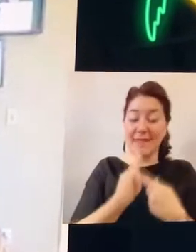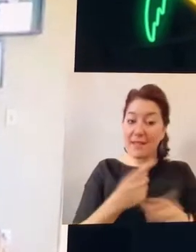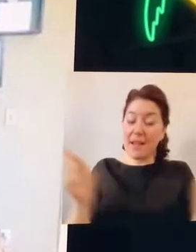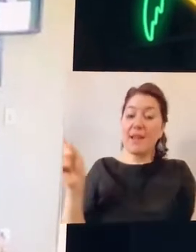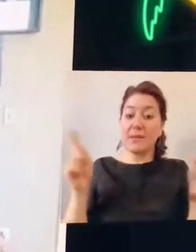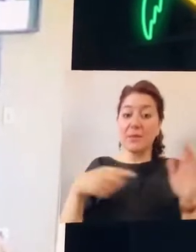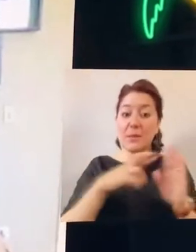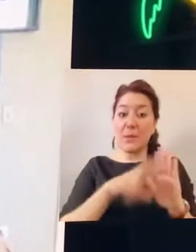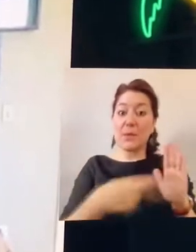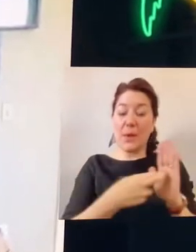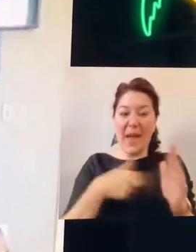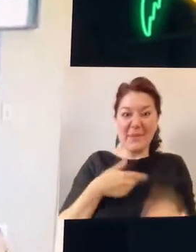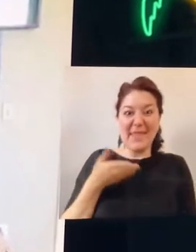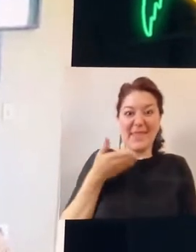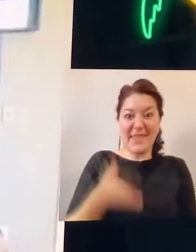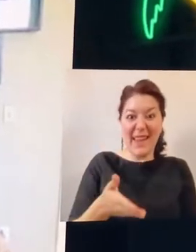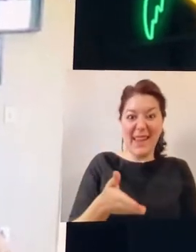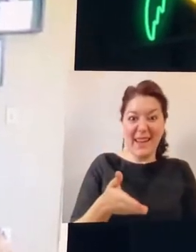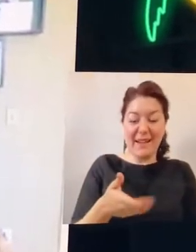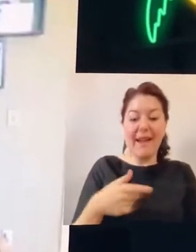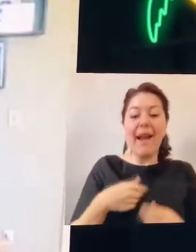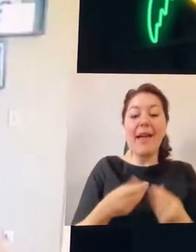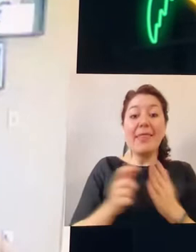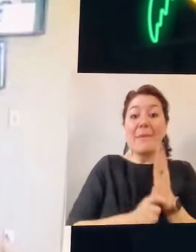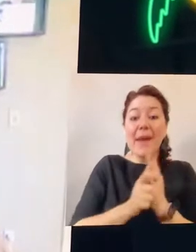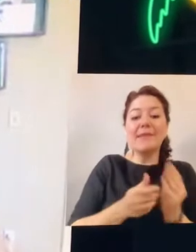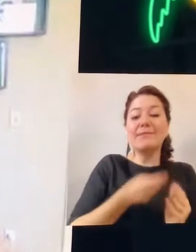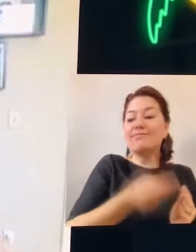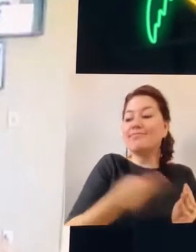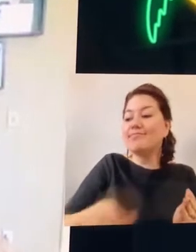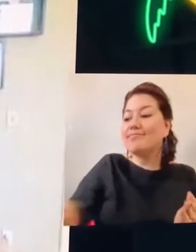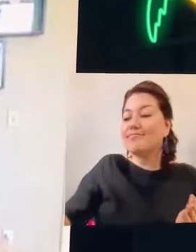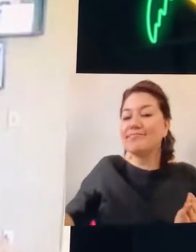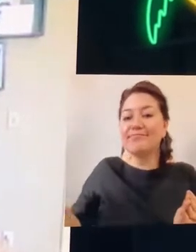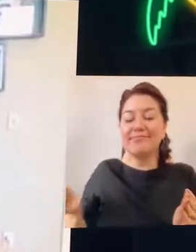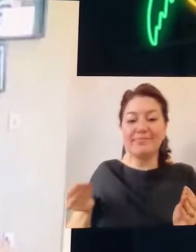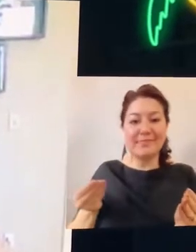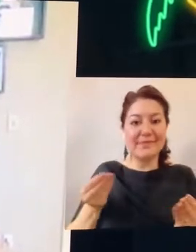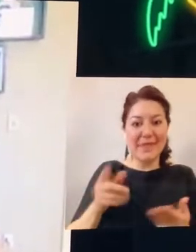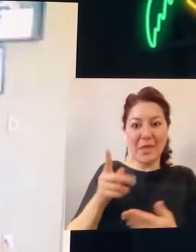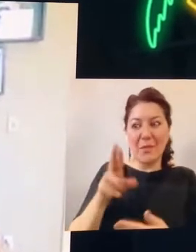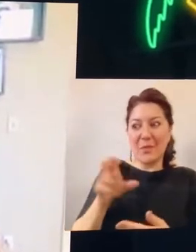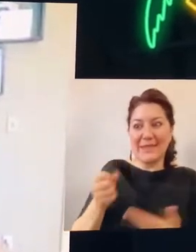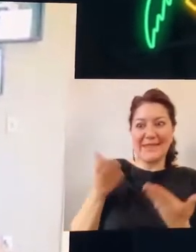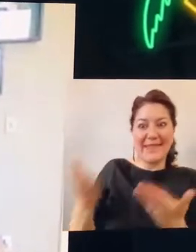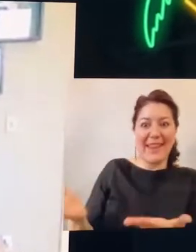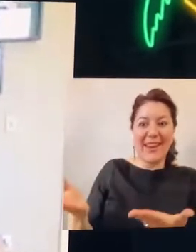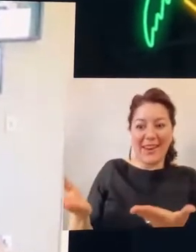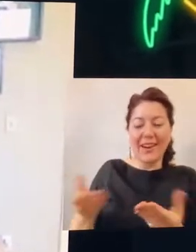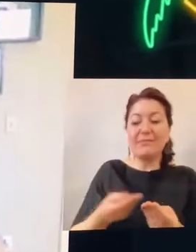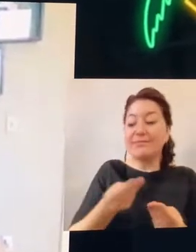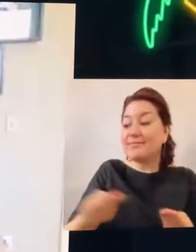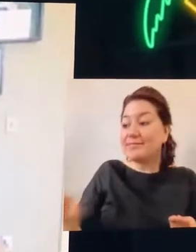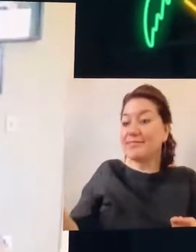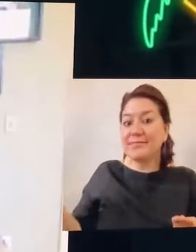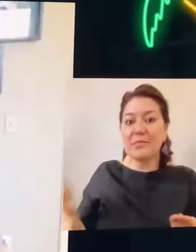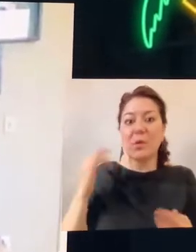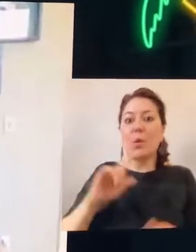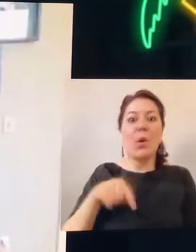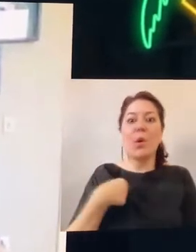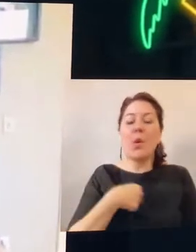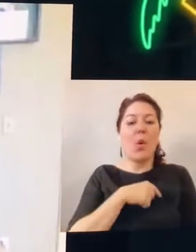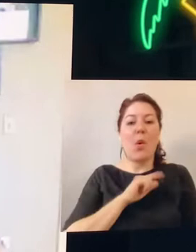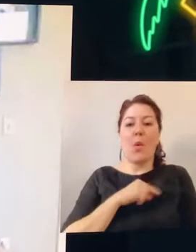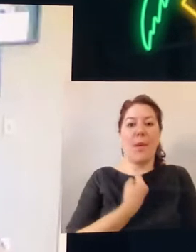press conference and I distributed copies of Latina magazine to all the press who were there, because we were the only magazine, we were the only